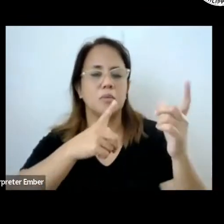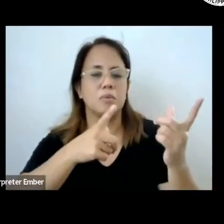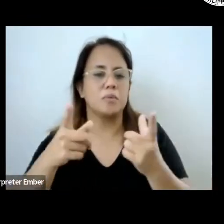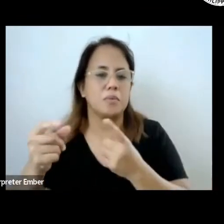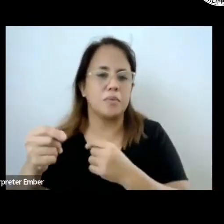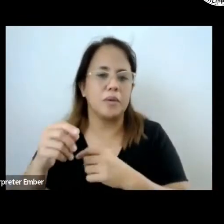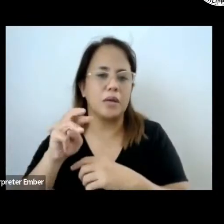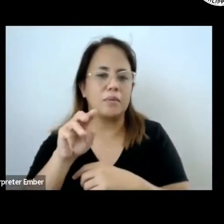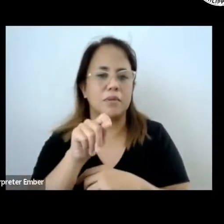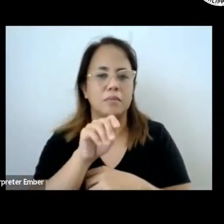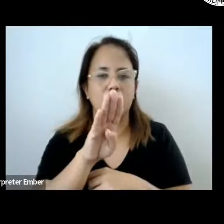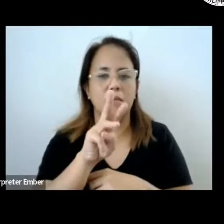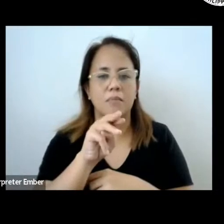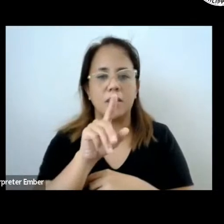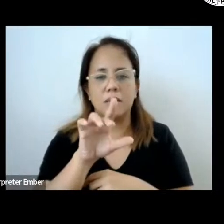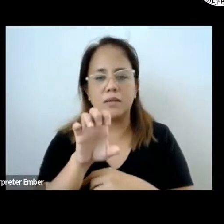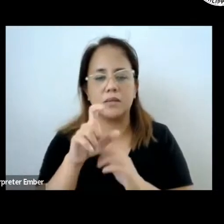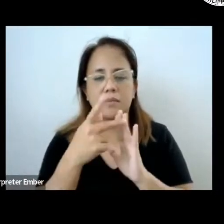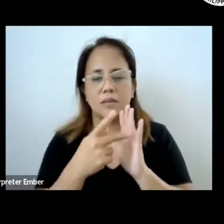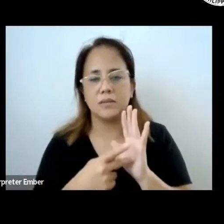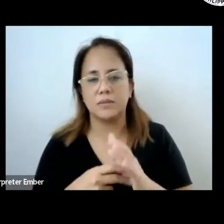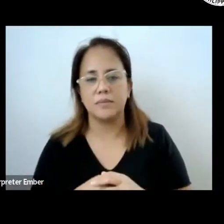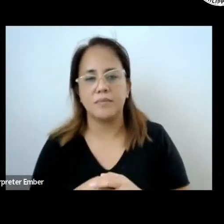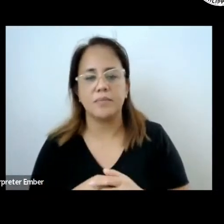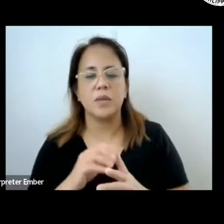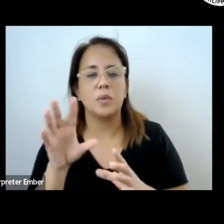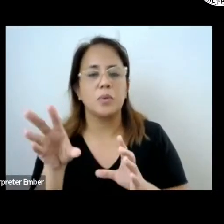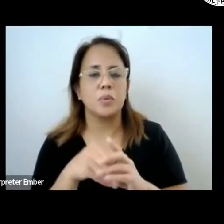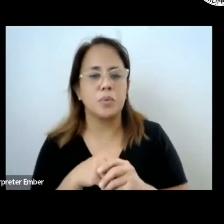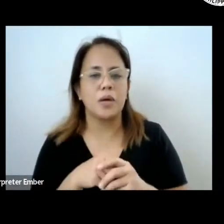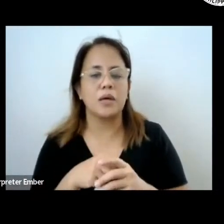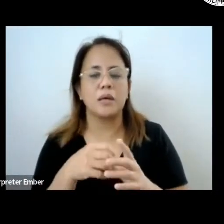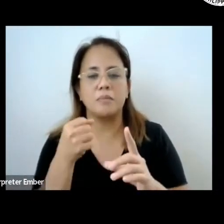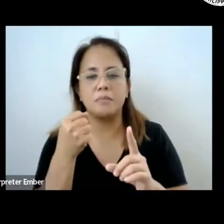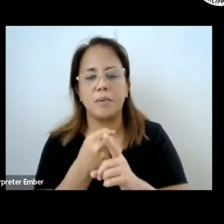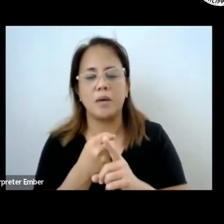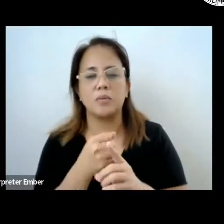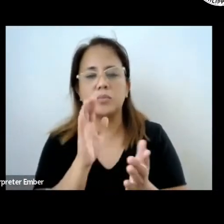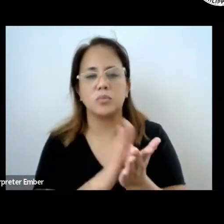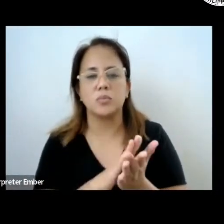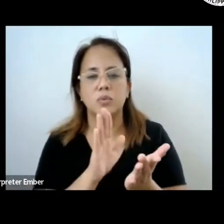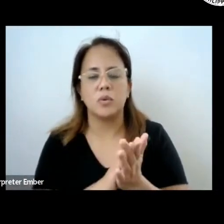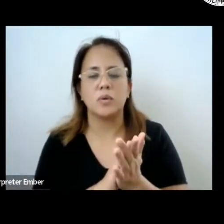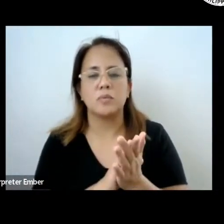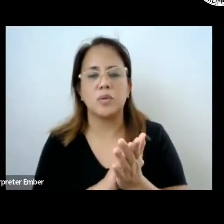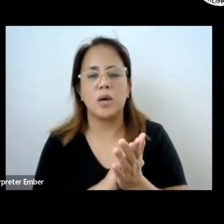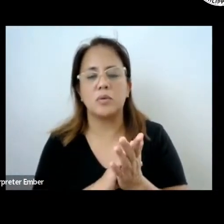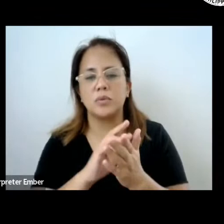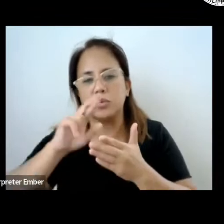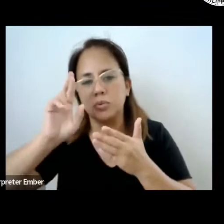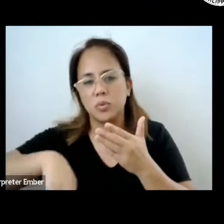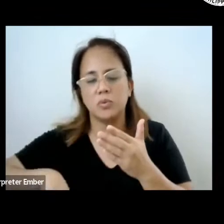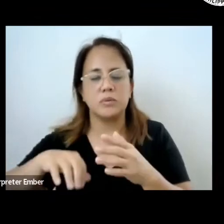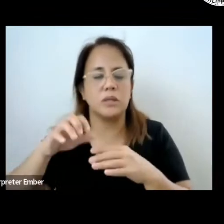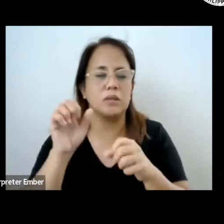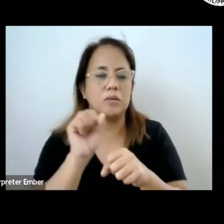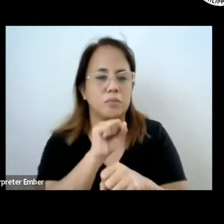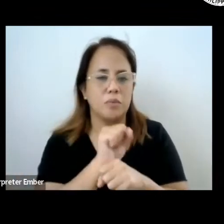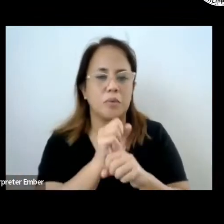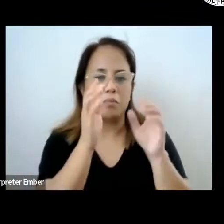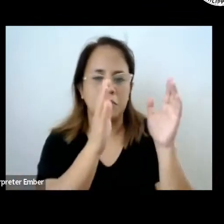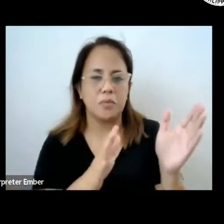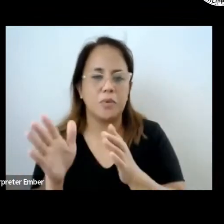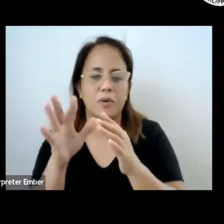of the MTB-MLE policy, including its impact on academic performance and employment preparedness